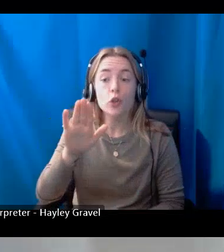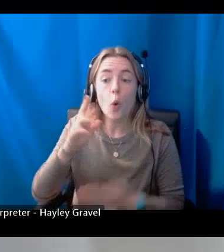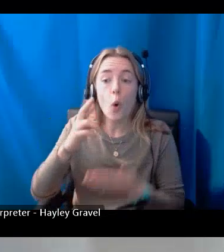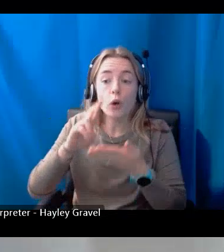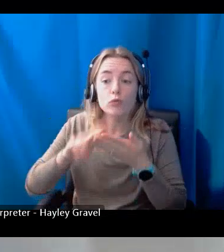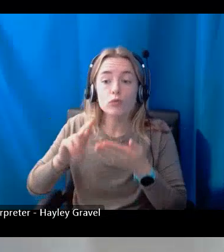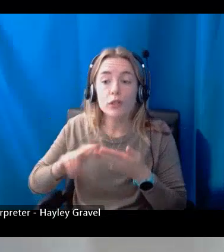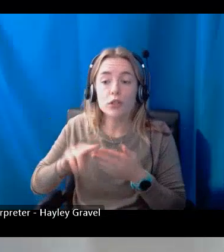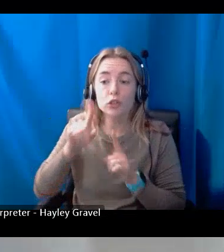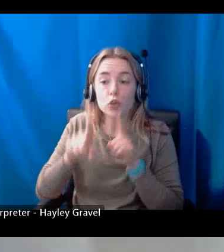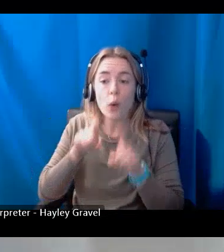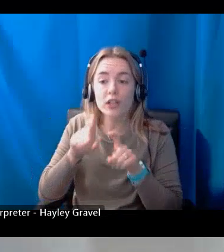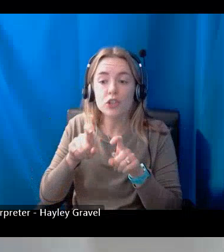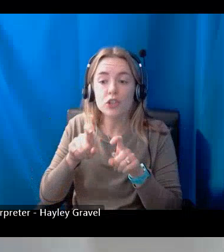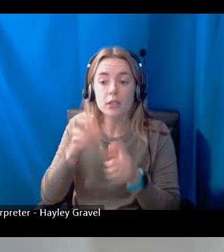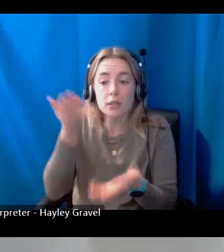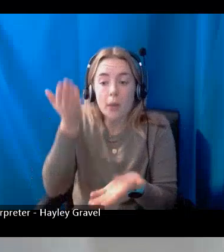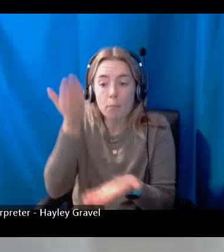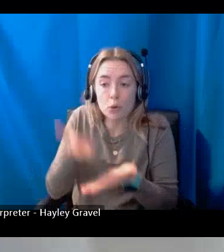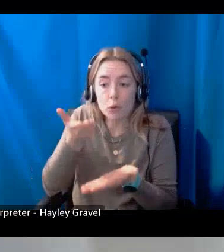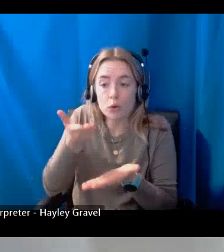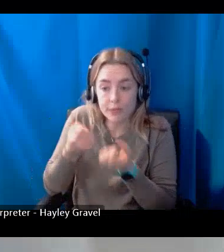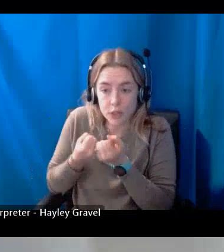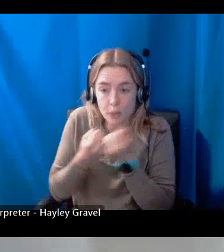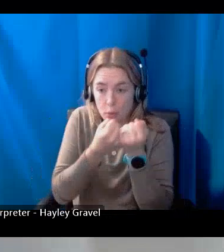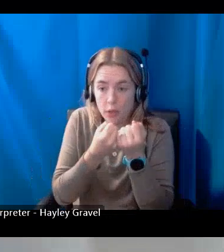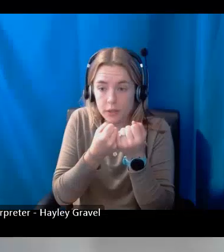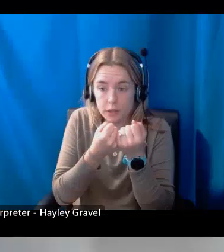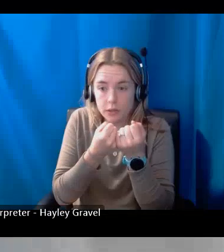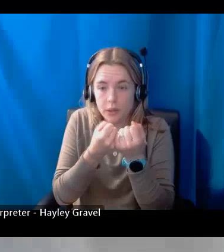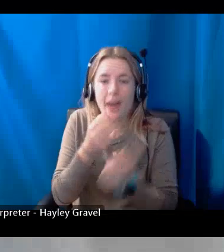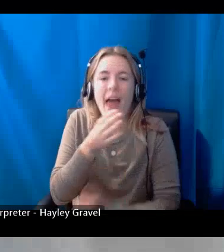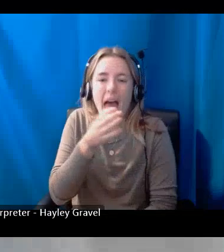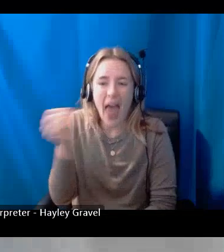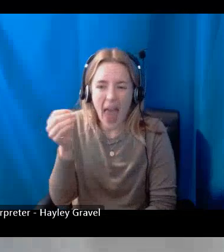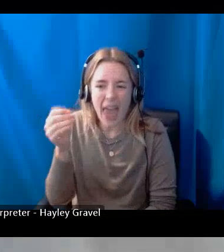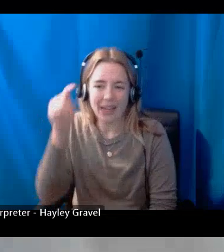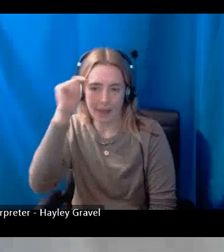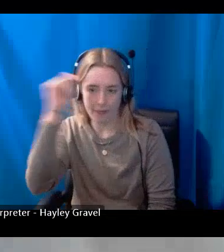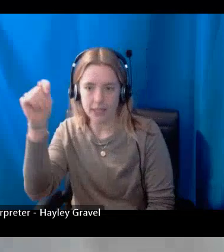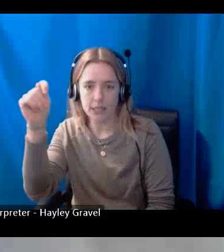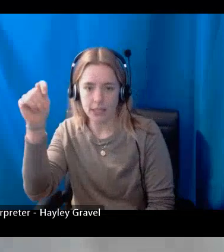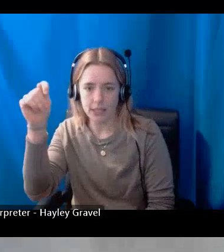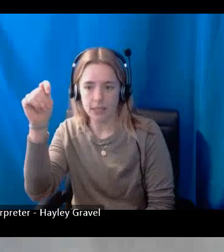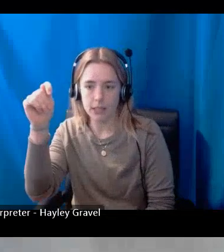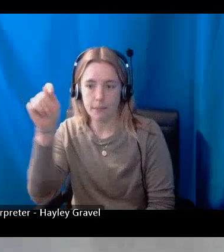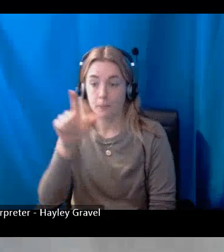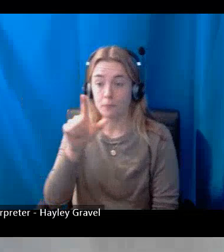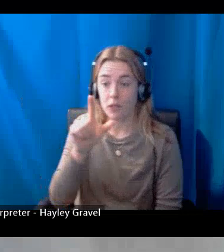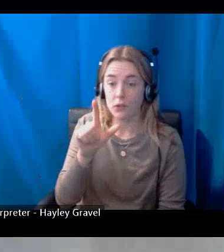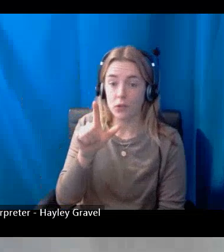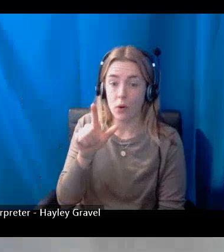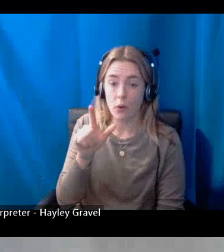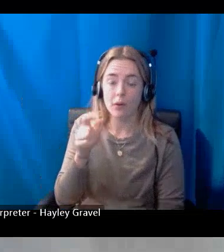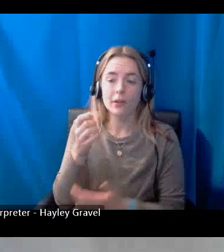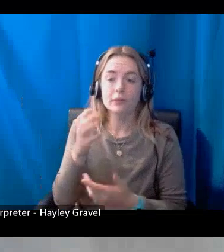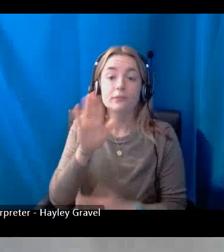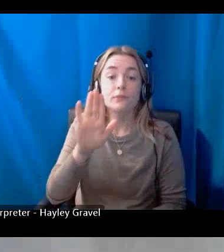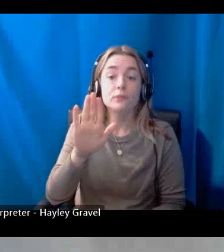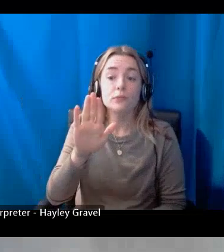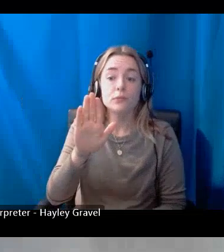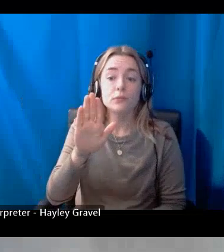questions / thesis. That's what your literature review is doing. So instead of putting evidence in your